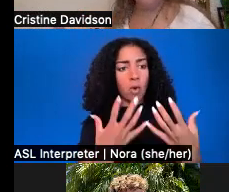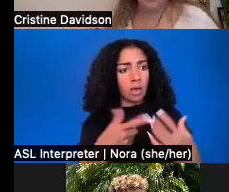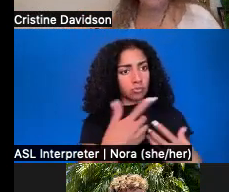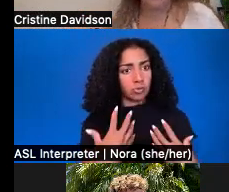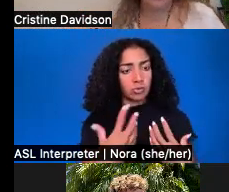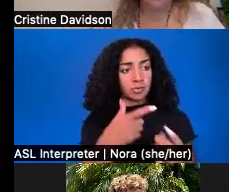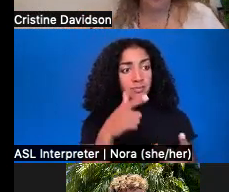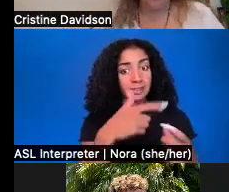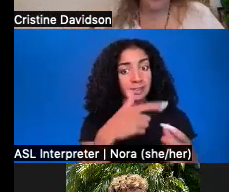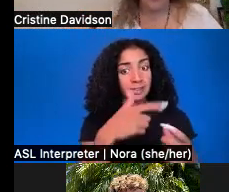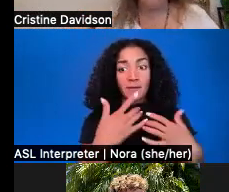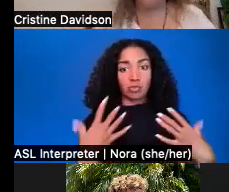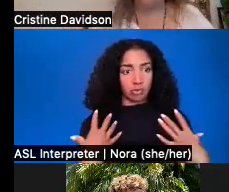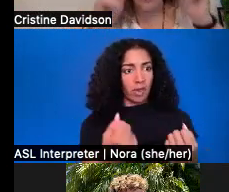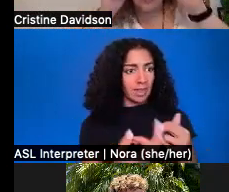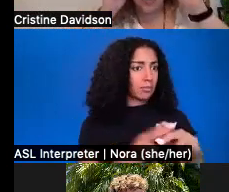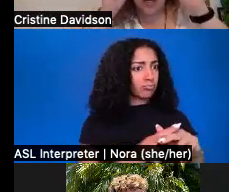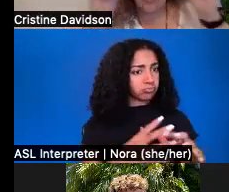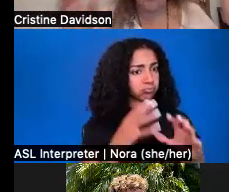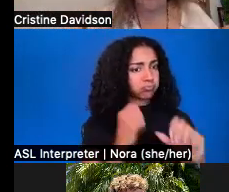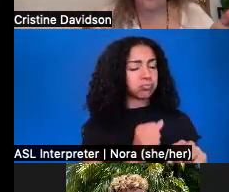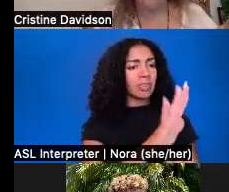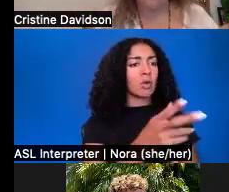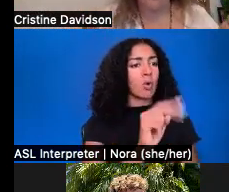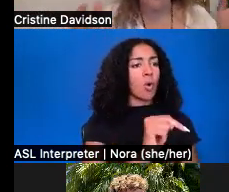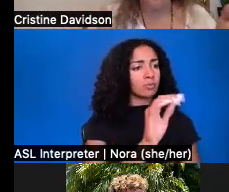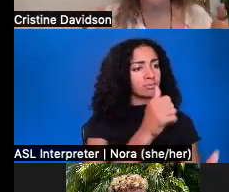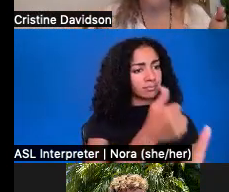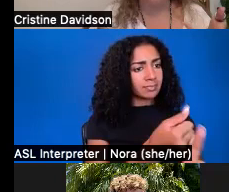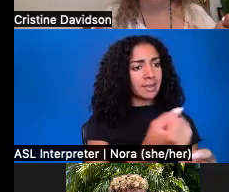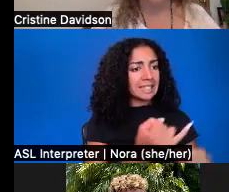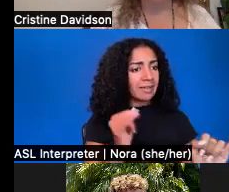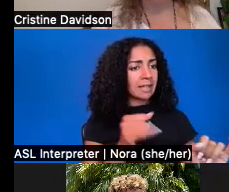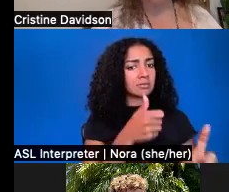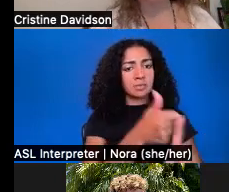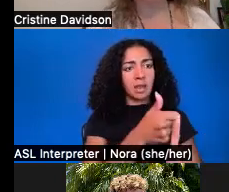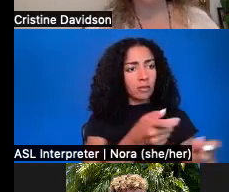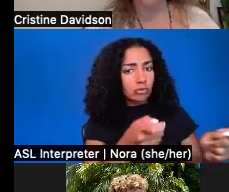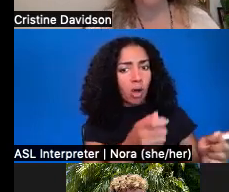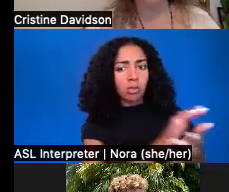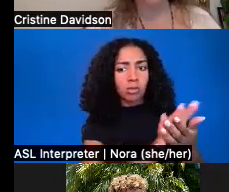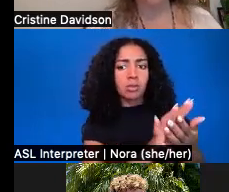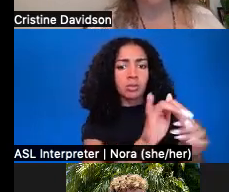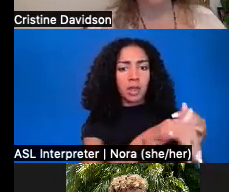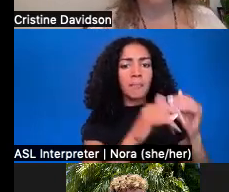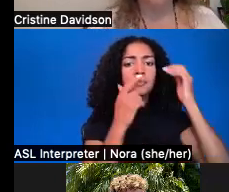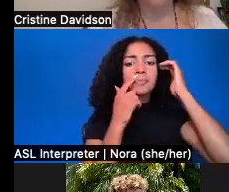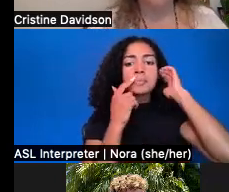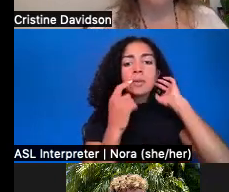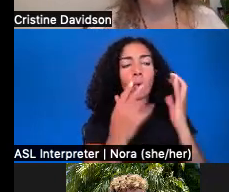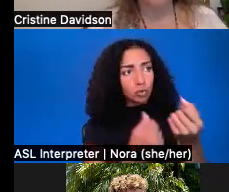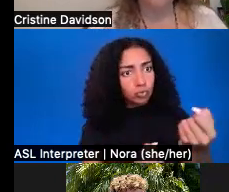knowing that they're the experts in their own lives, and we can strengthen that in those kinds of ways.